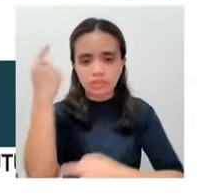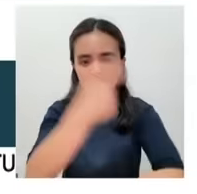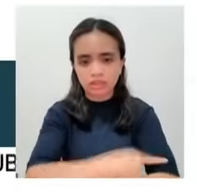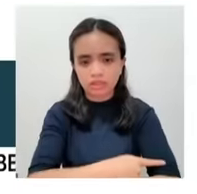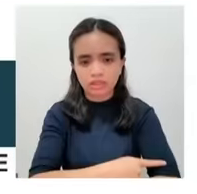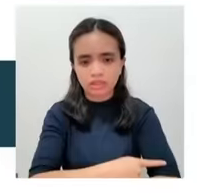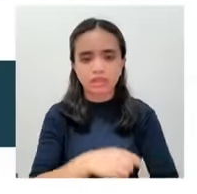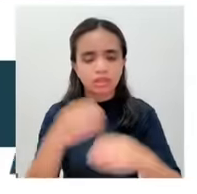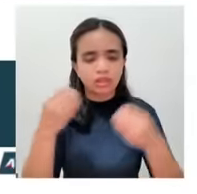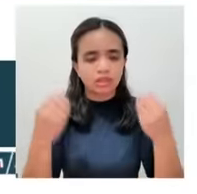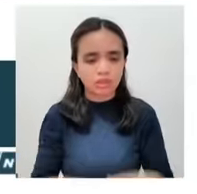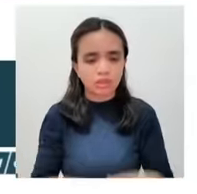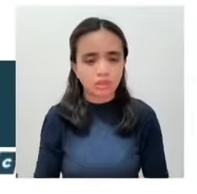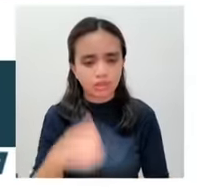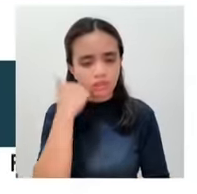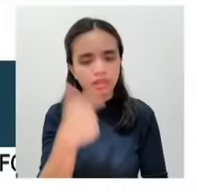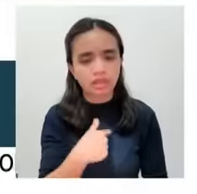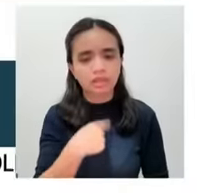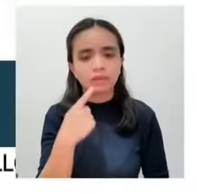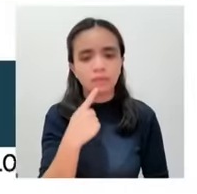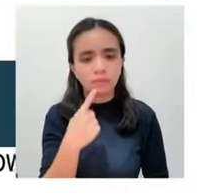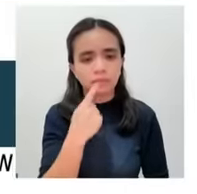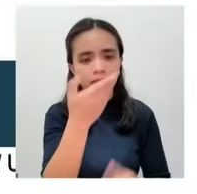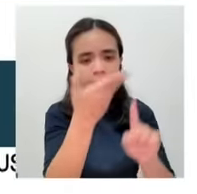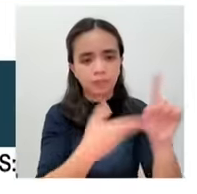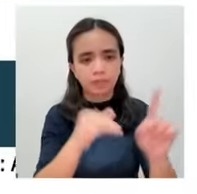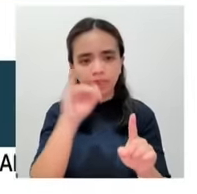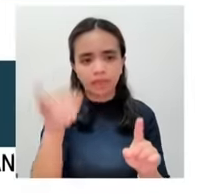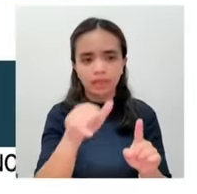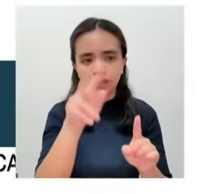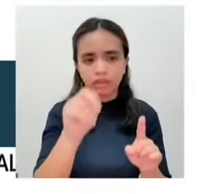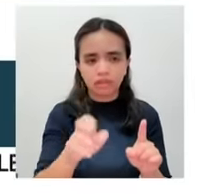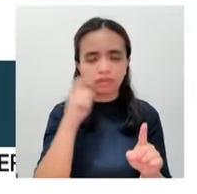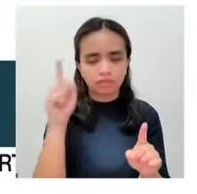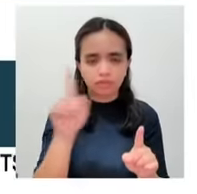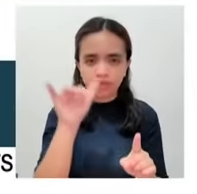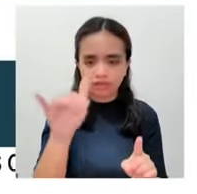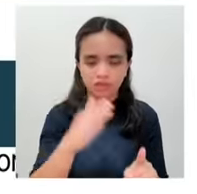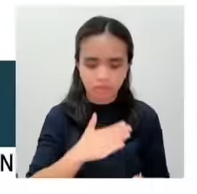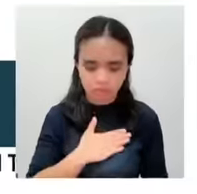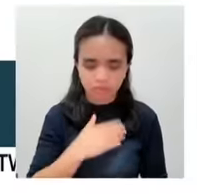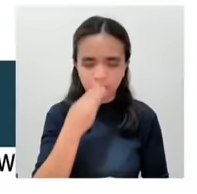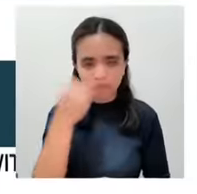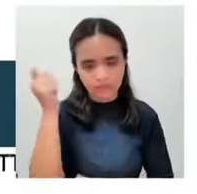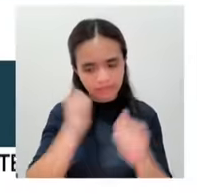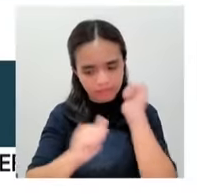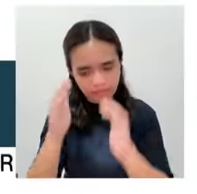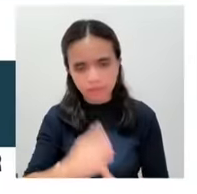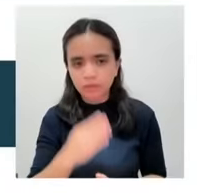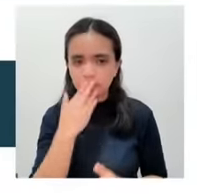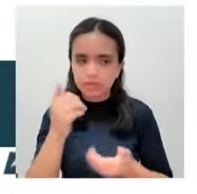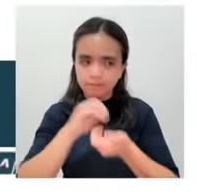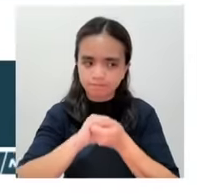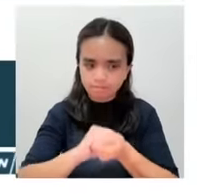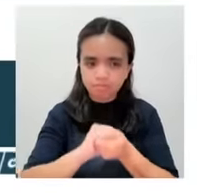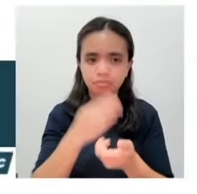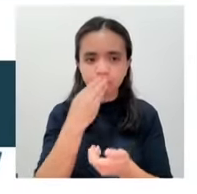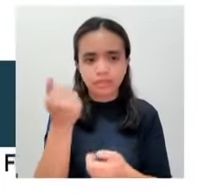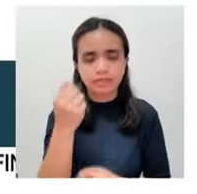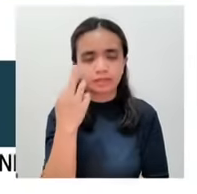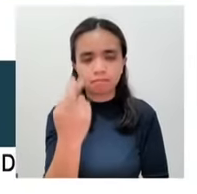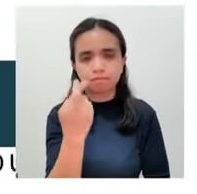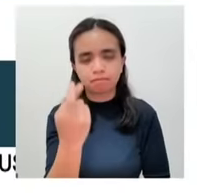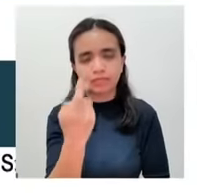you. I will miss you so much, Tita Jane. Forever my best actress, best ally, and best friend. And this